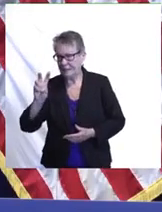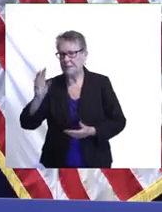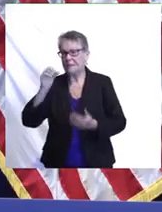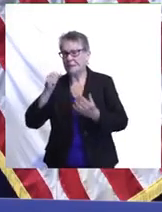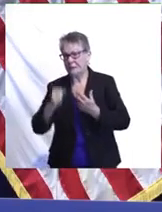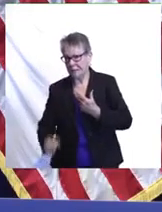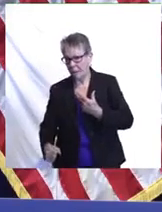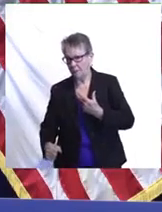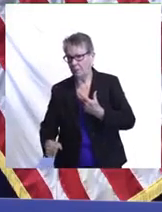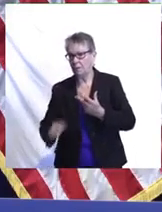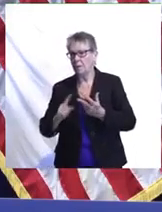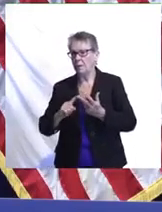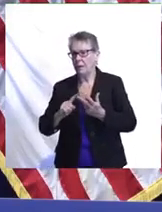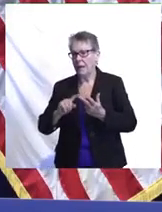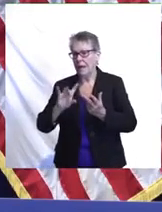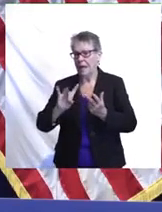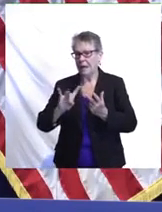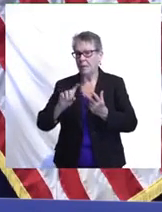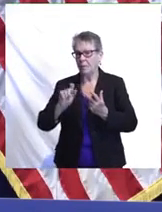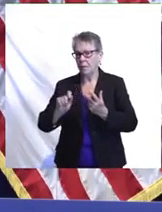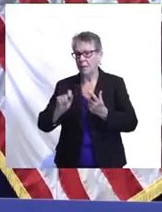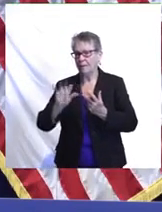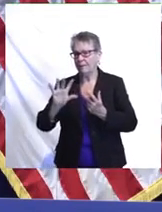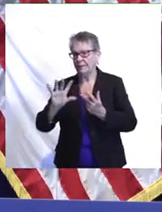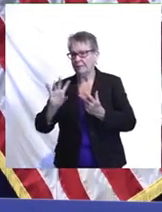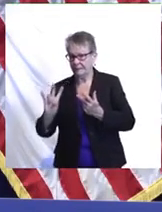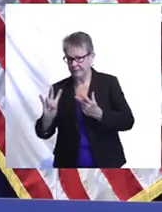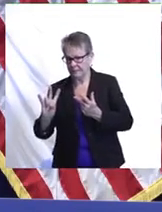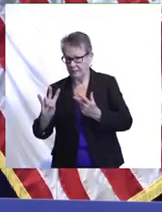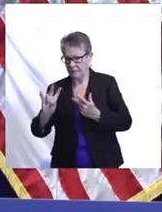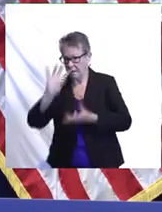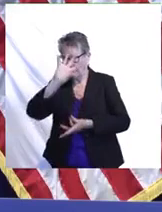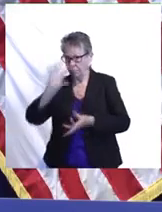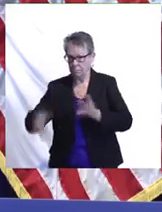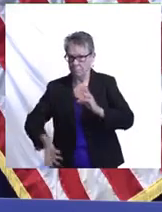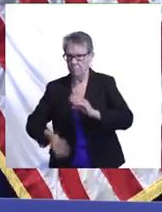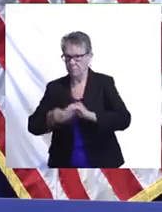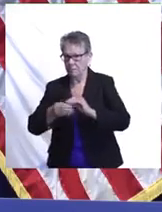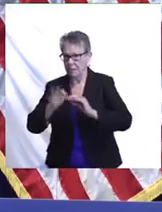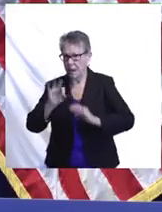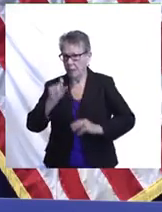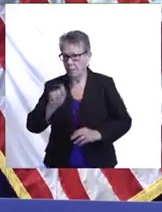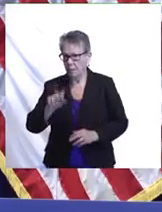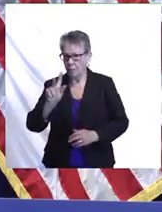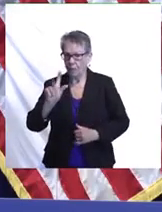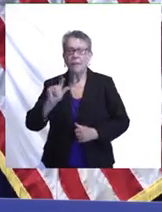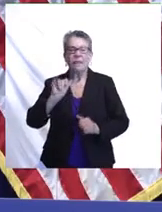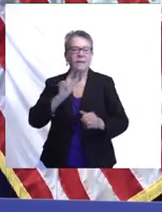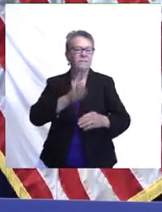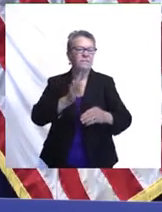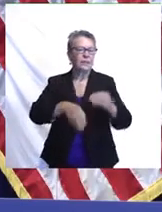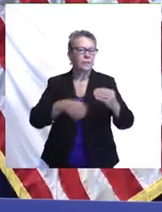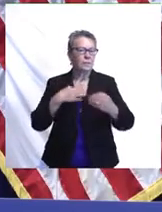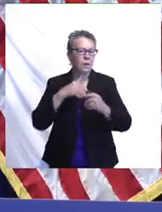state 8.57%. That concludes my daily report. Please continue to stay